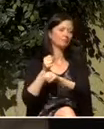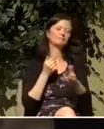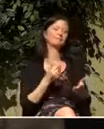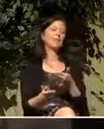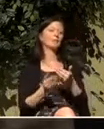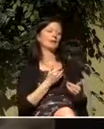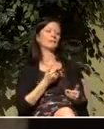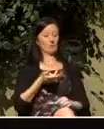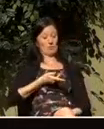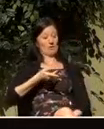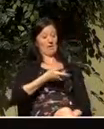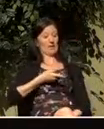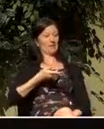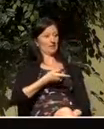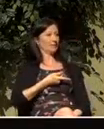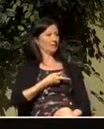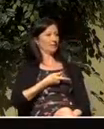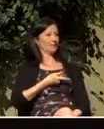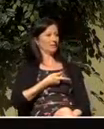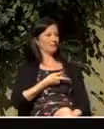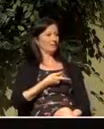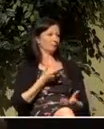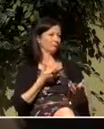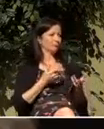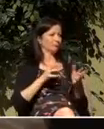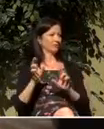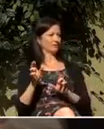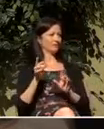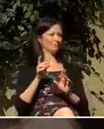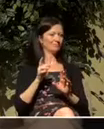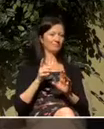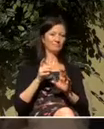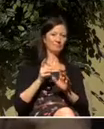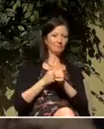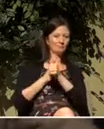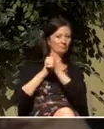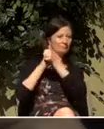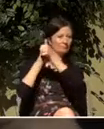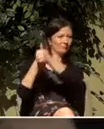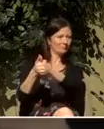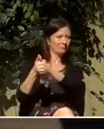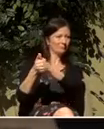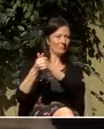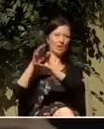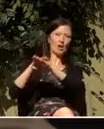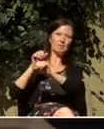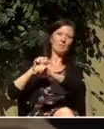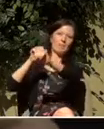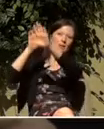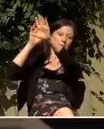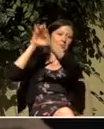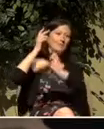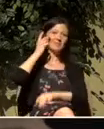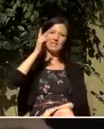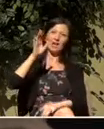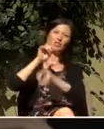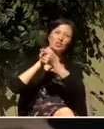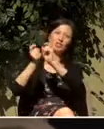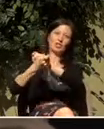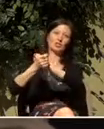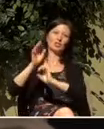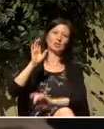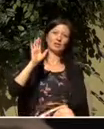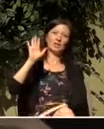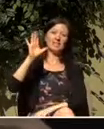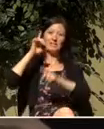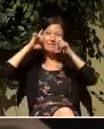Anyways, the 3 of us, we were the ones who got to go up the mountain and saw him being changed. His face shone